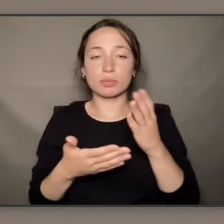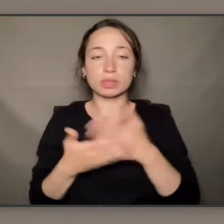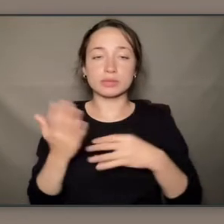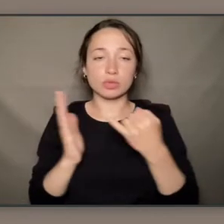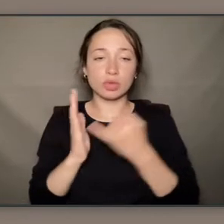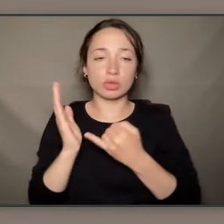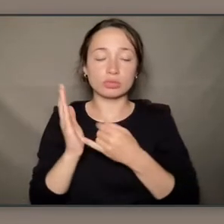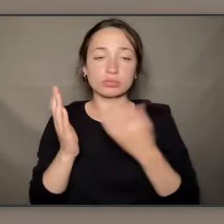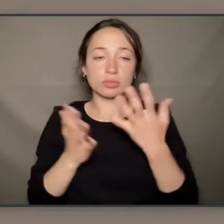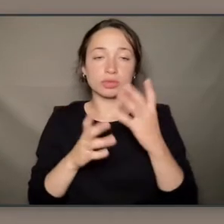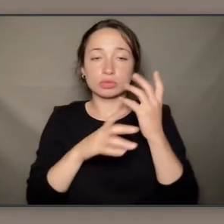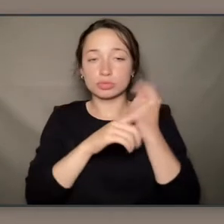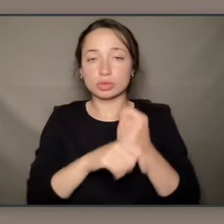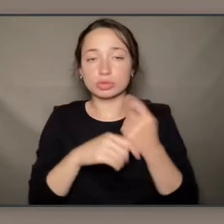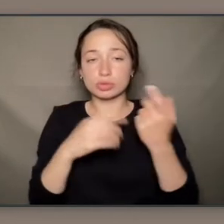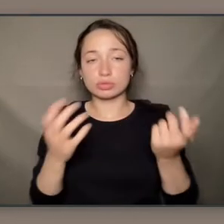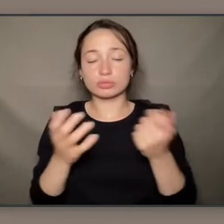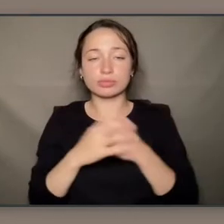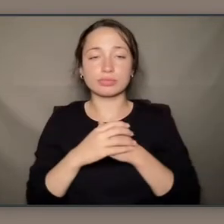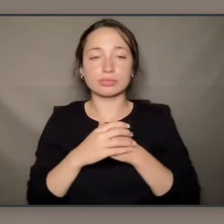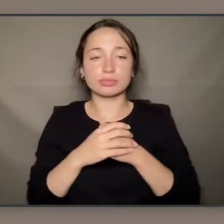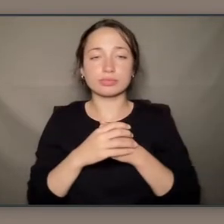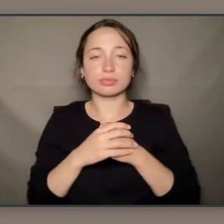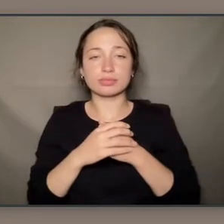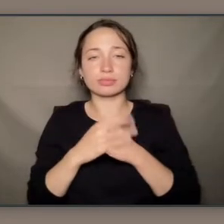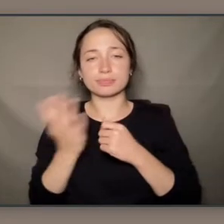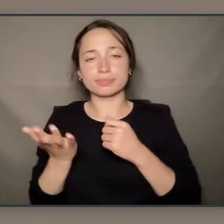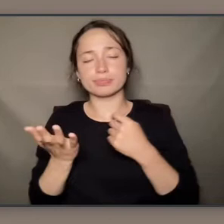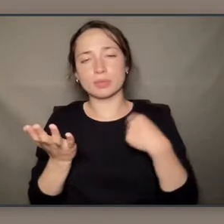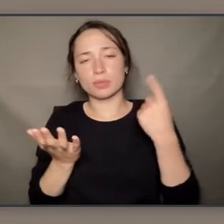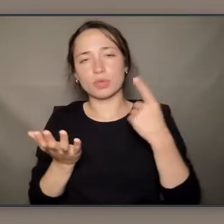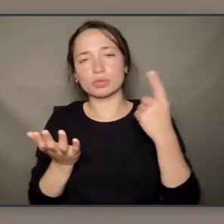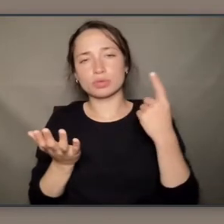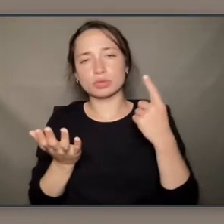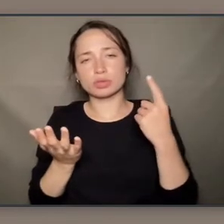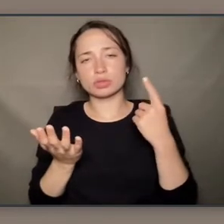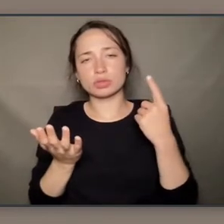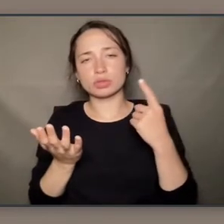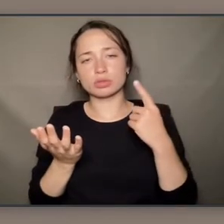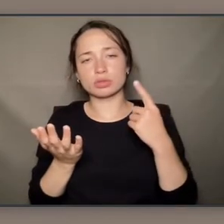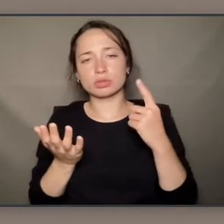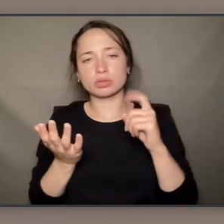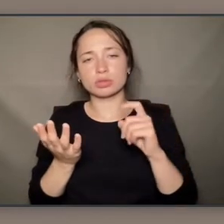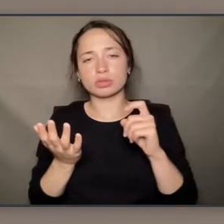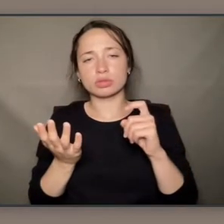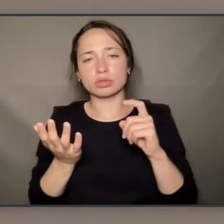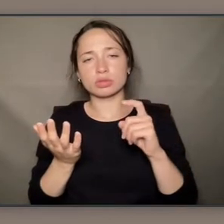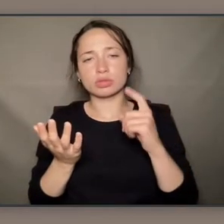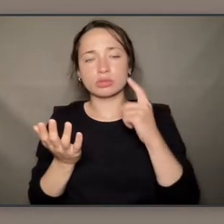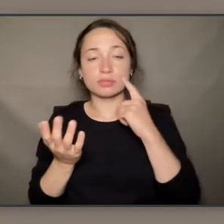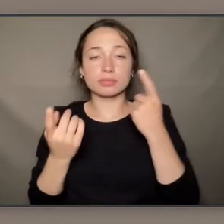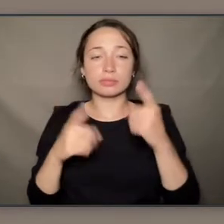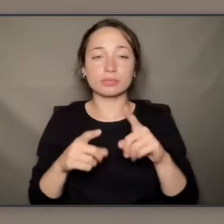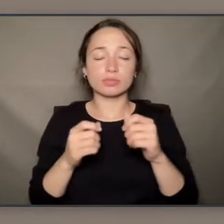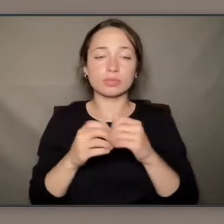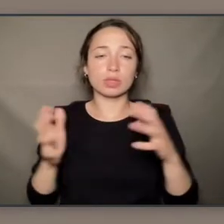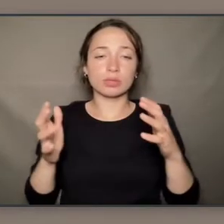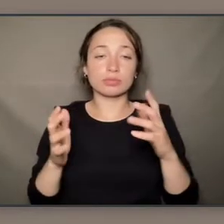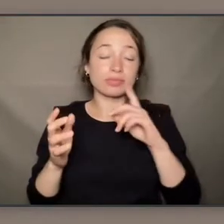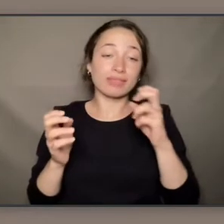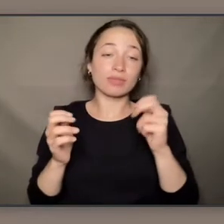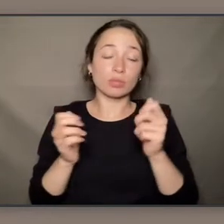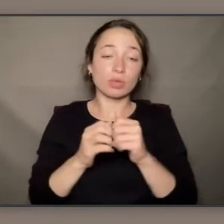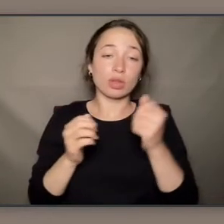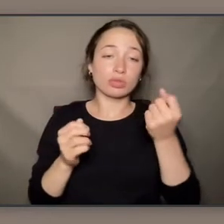or piece of art or even a tradition. I'm wondering I think it happens even with understanding,